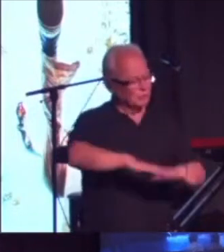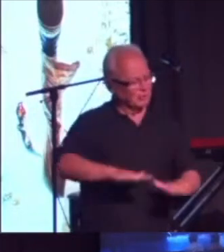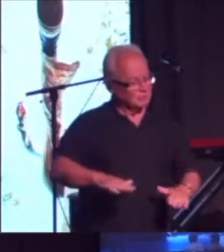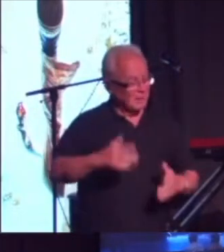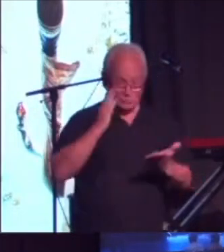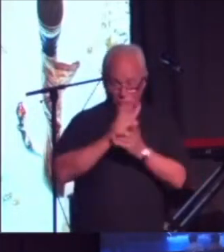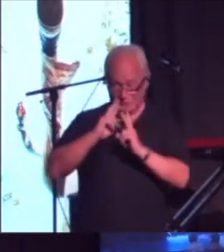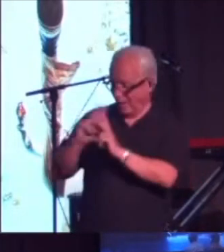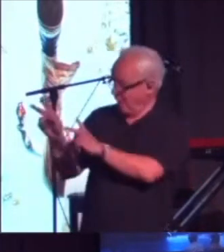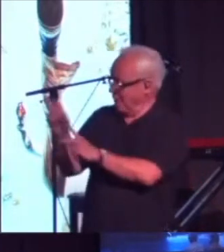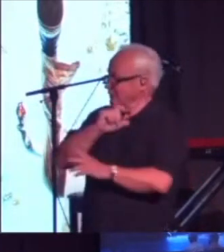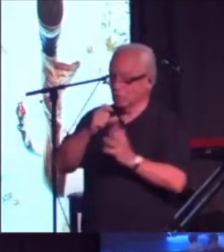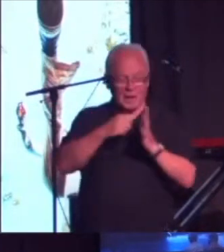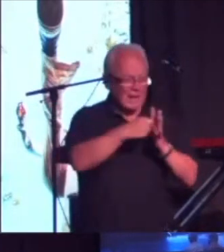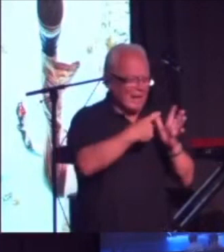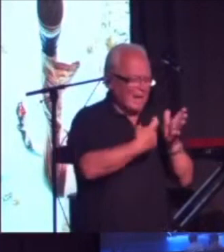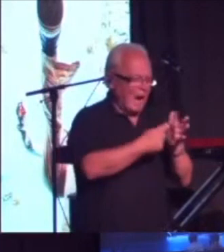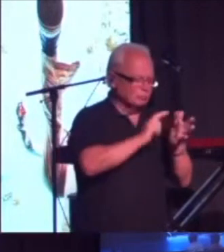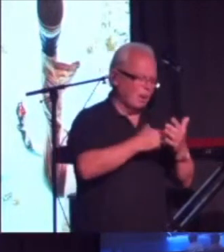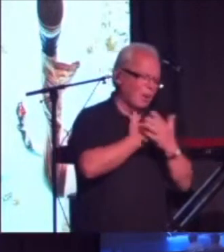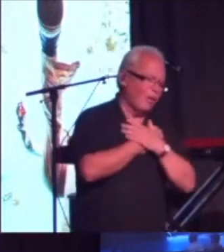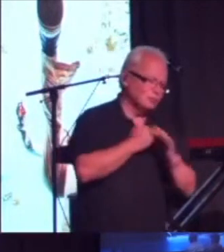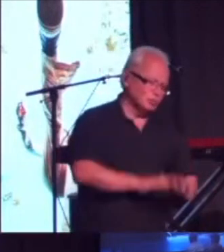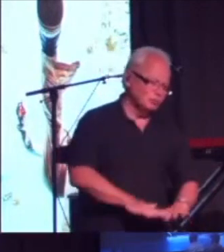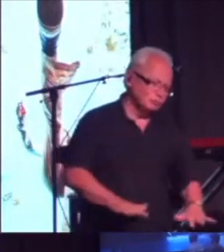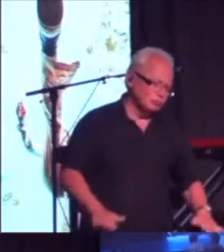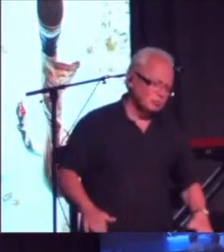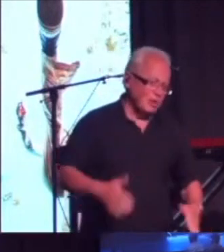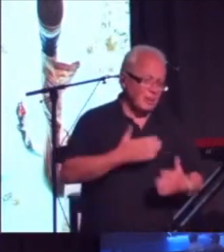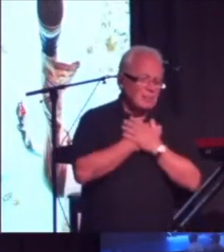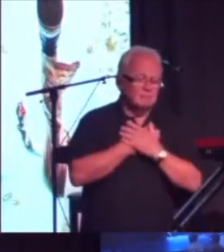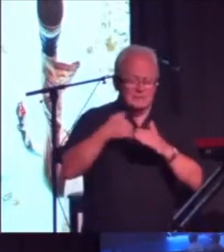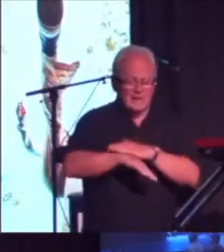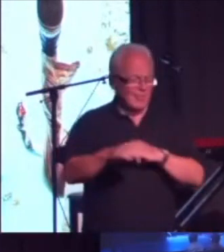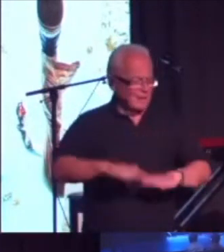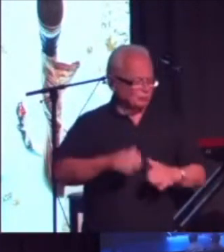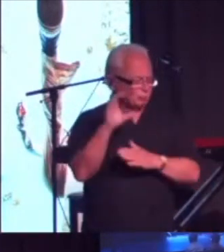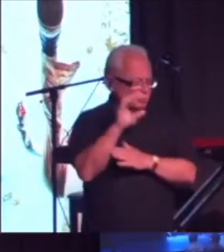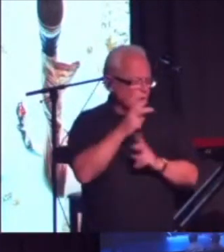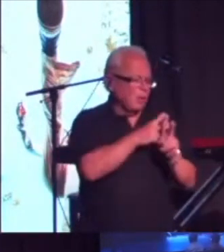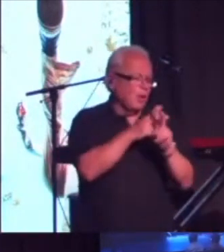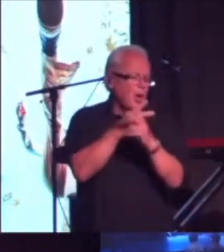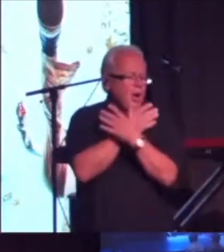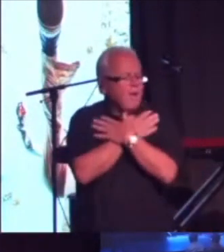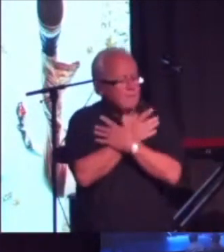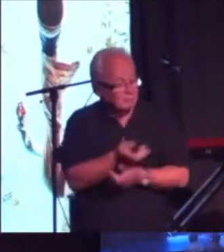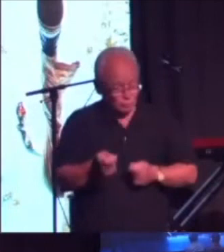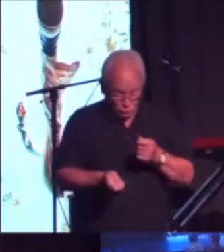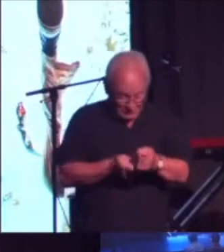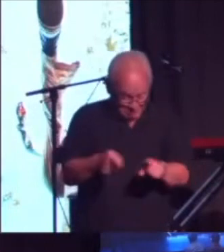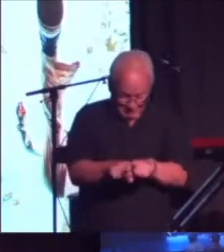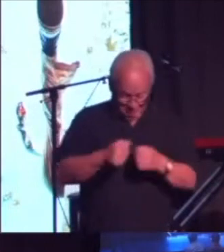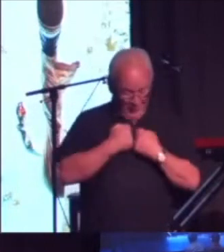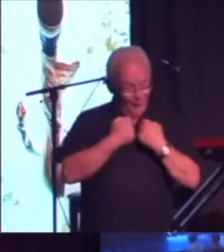and her team that there's a genuine affection there for the children. They're loved on, they're cared for, and they really do treat them like their own.